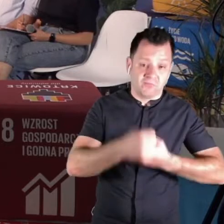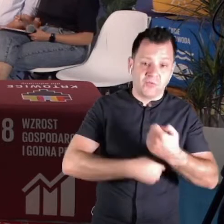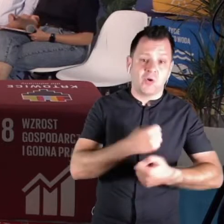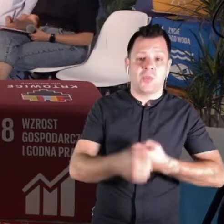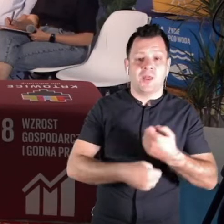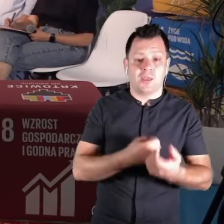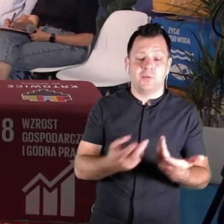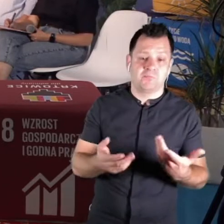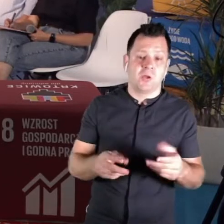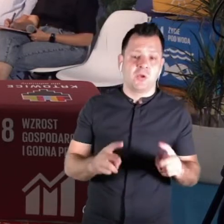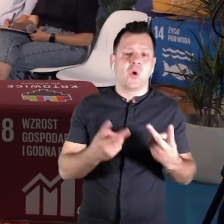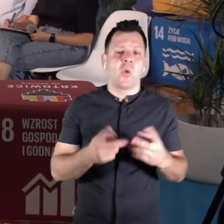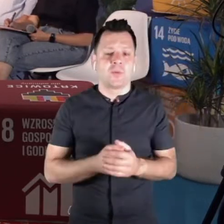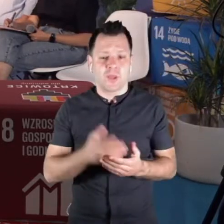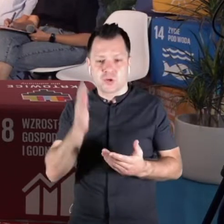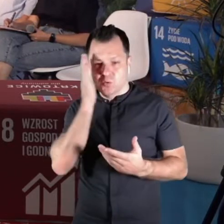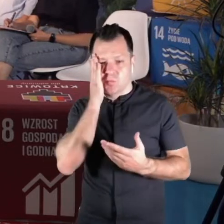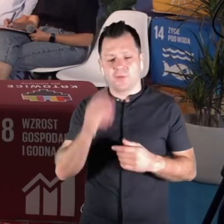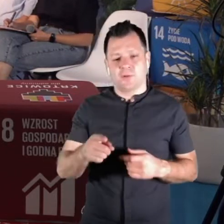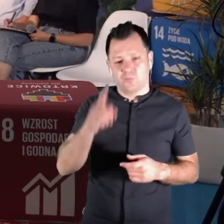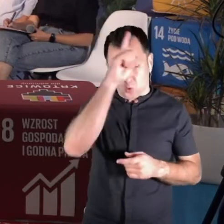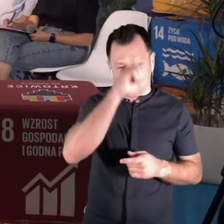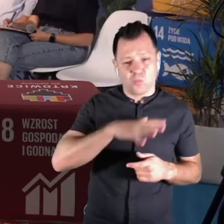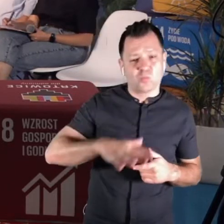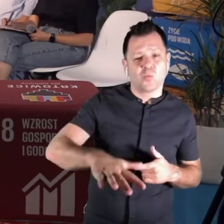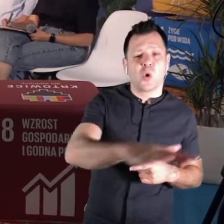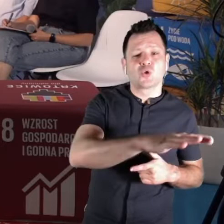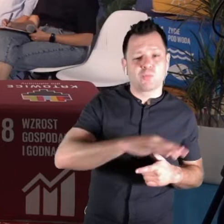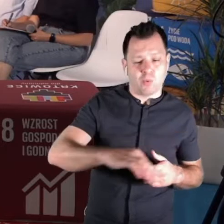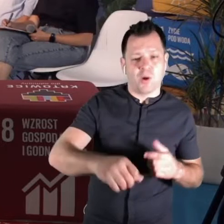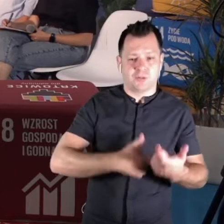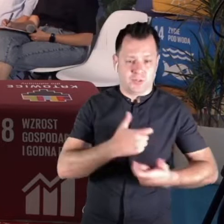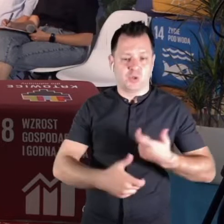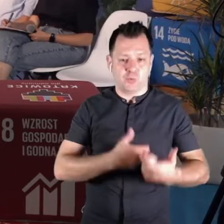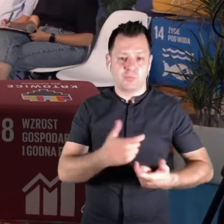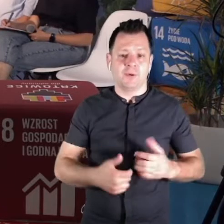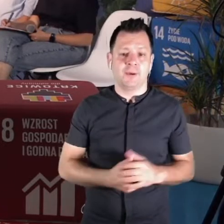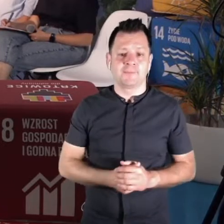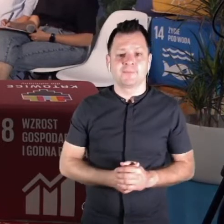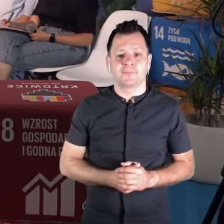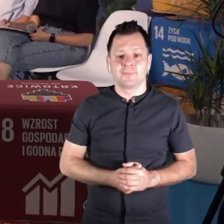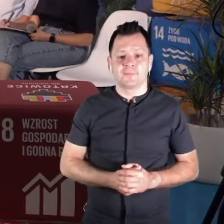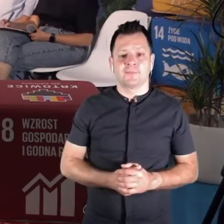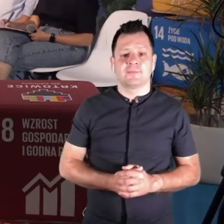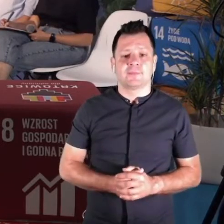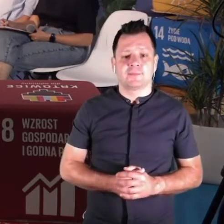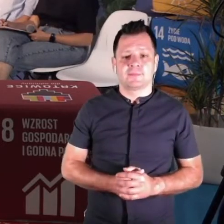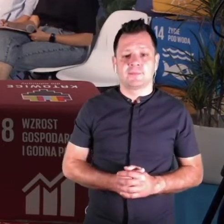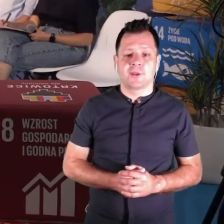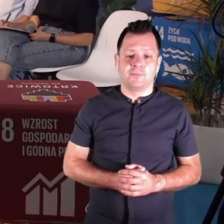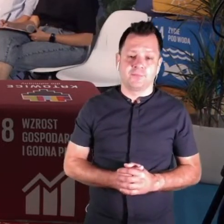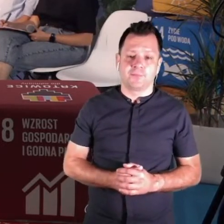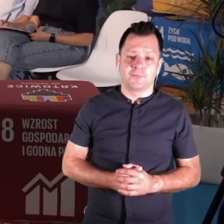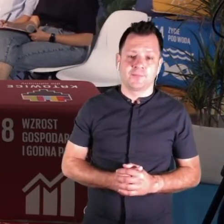social component of the anything that we do. And after that, this foundation from the Social Innovation Lab, we've got the